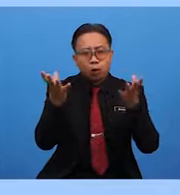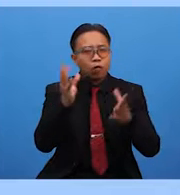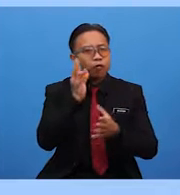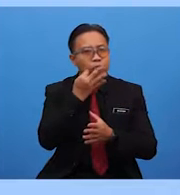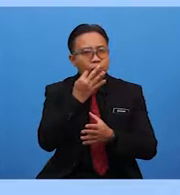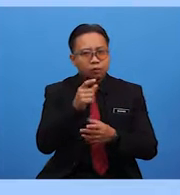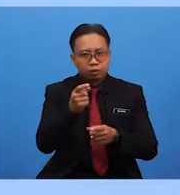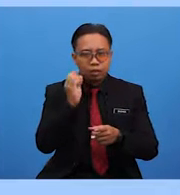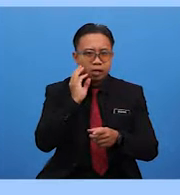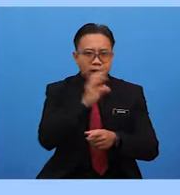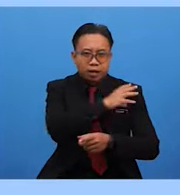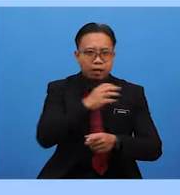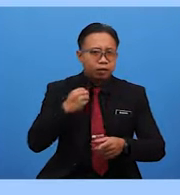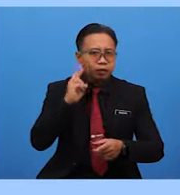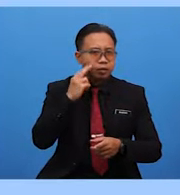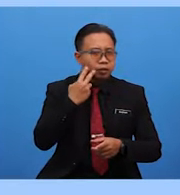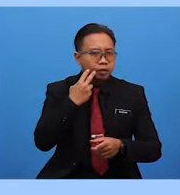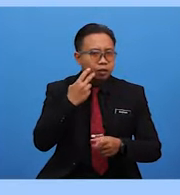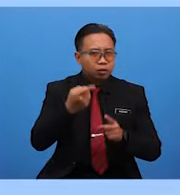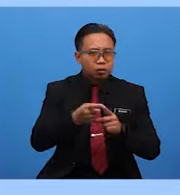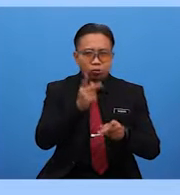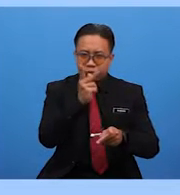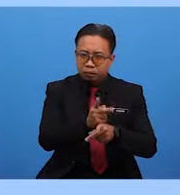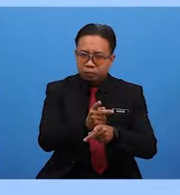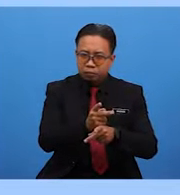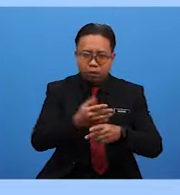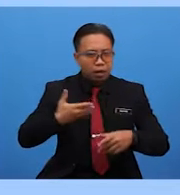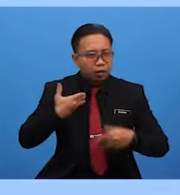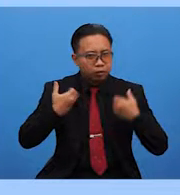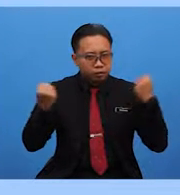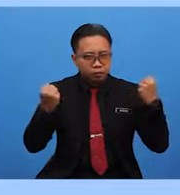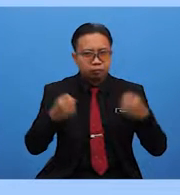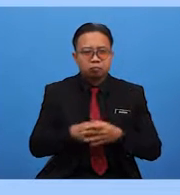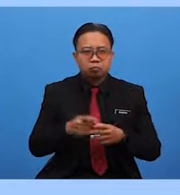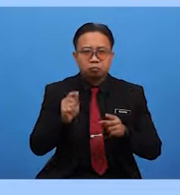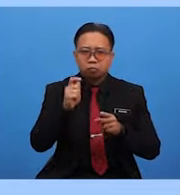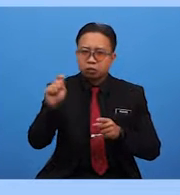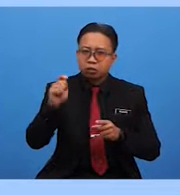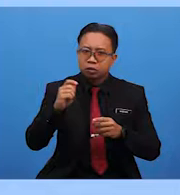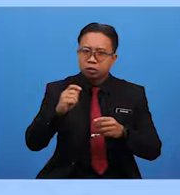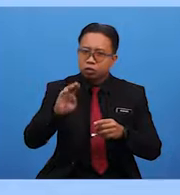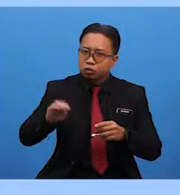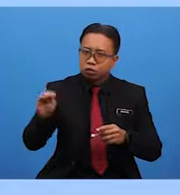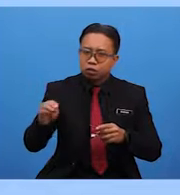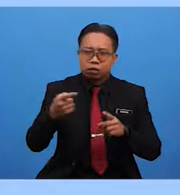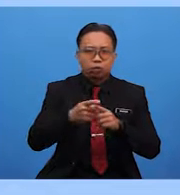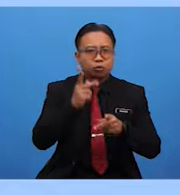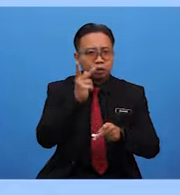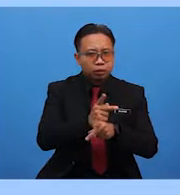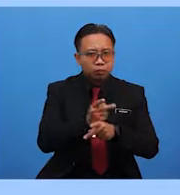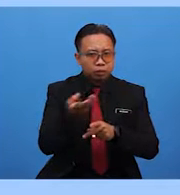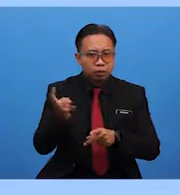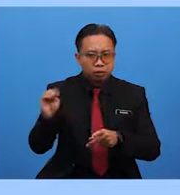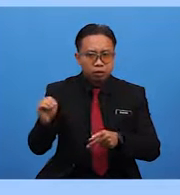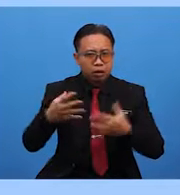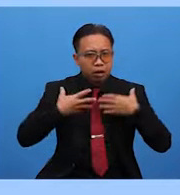healthy. The children to keep themselves healthy should were told